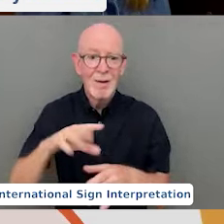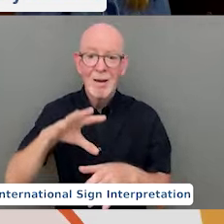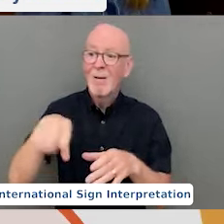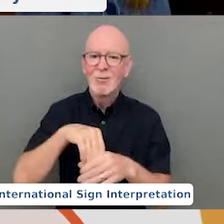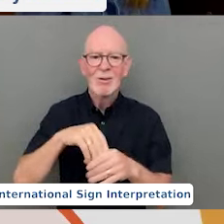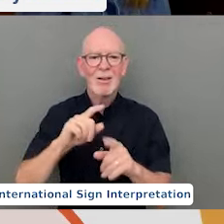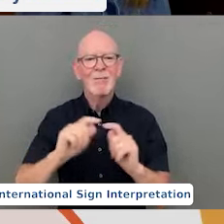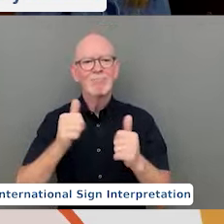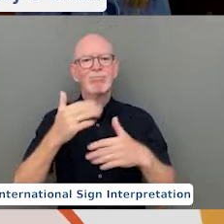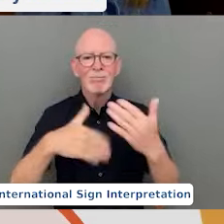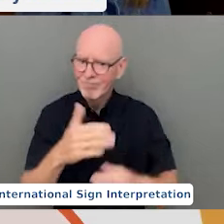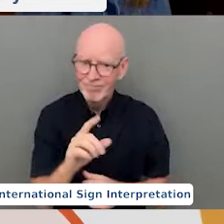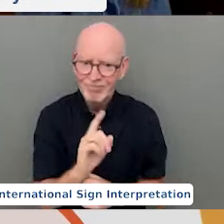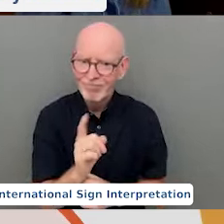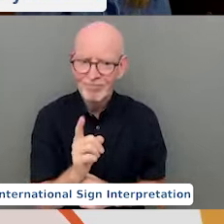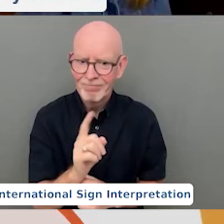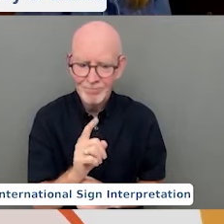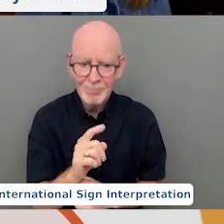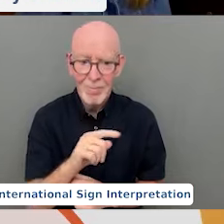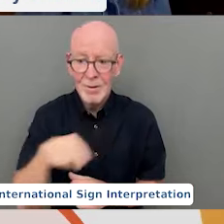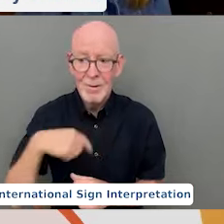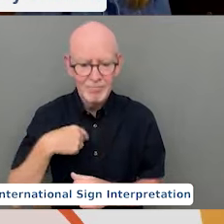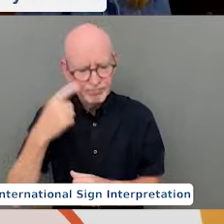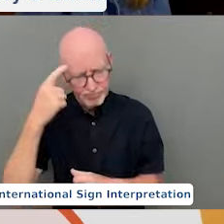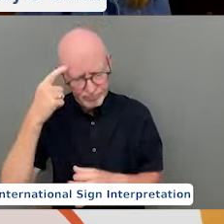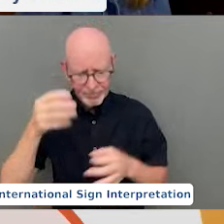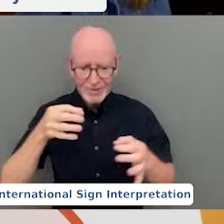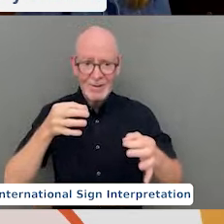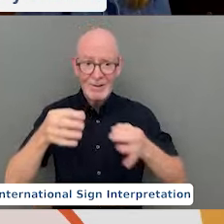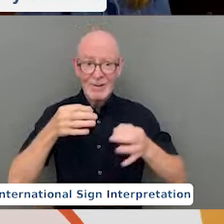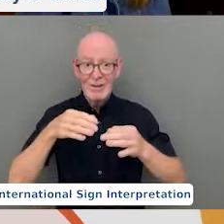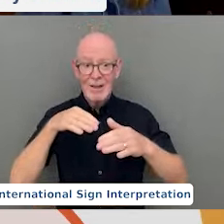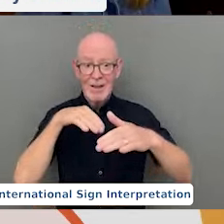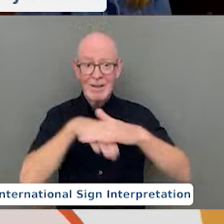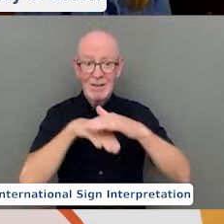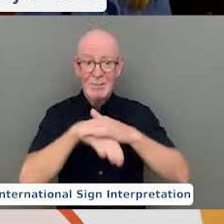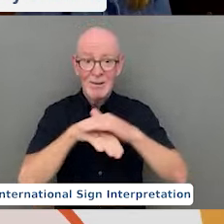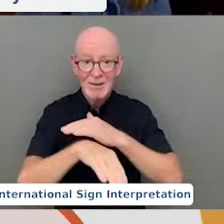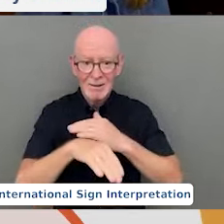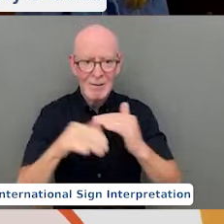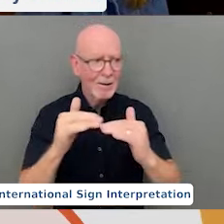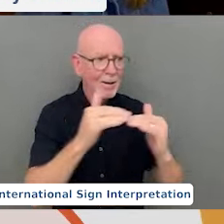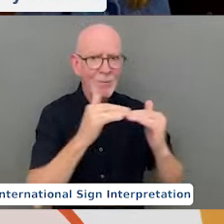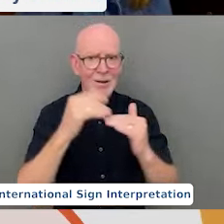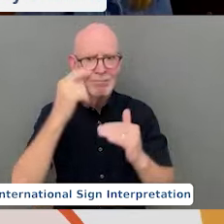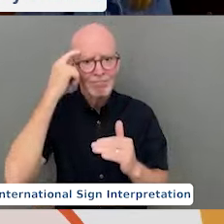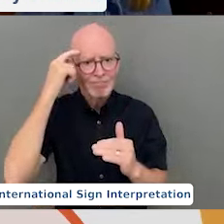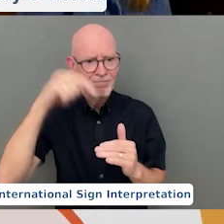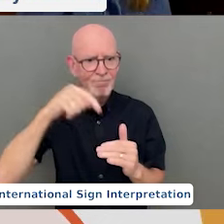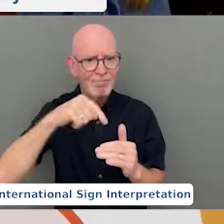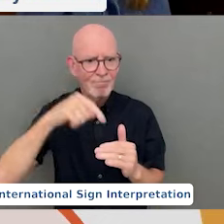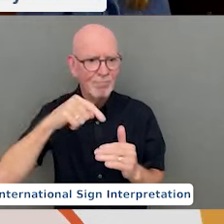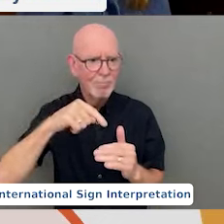with accessibility and equity in mind, social protection can reduce insecurity, support resilience, and open doors